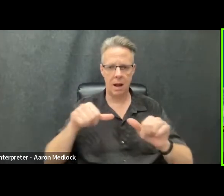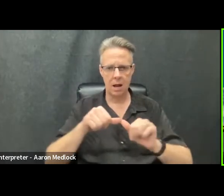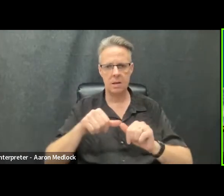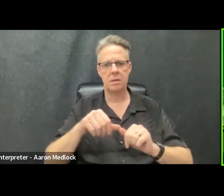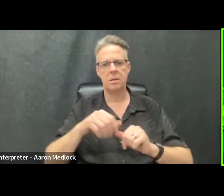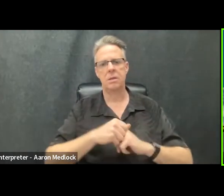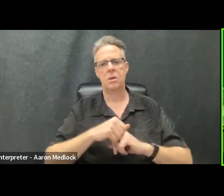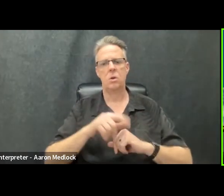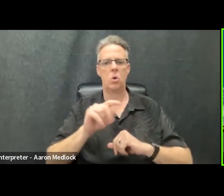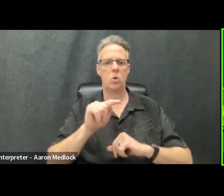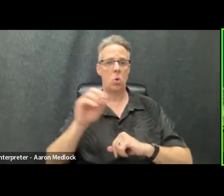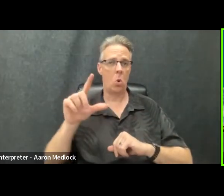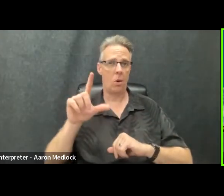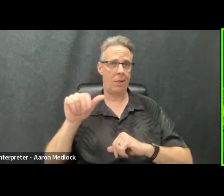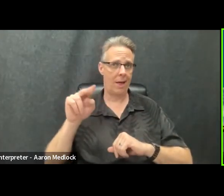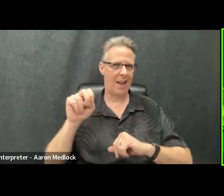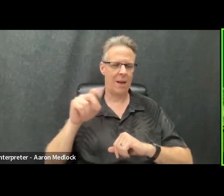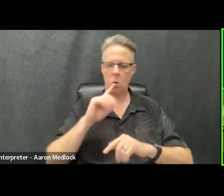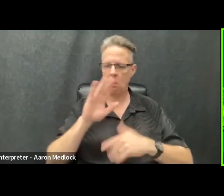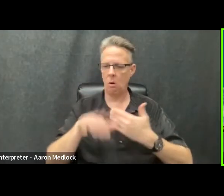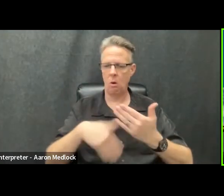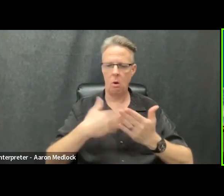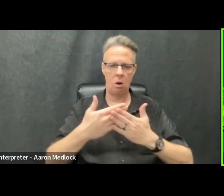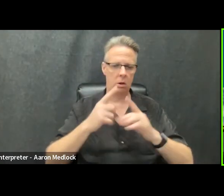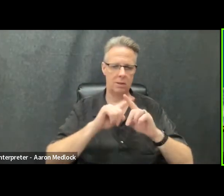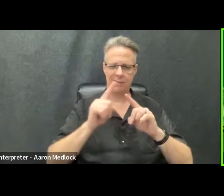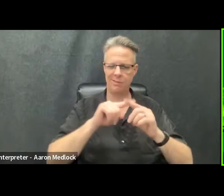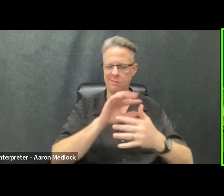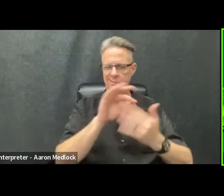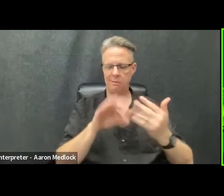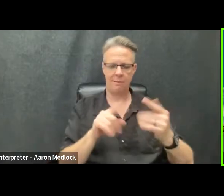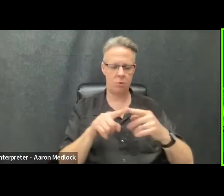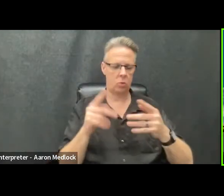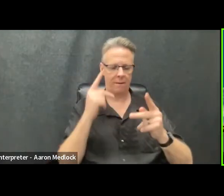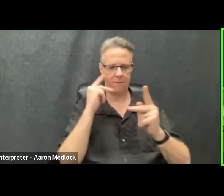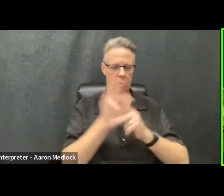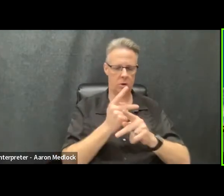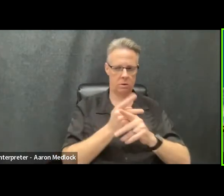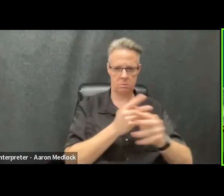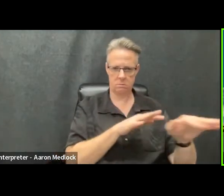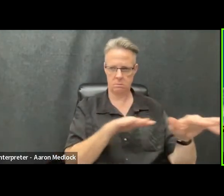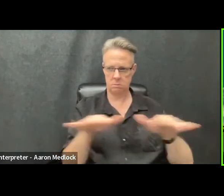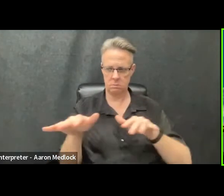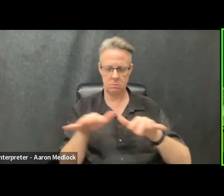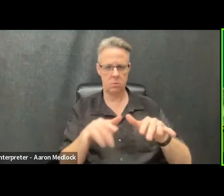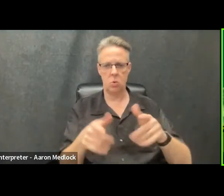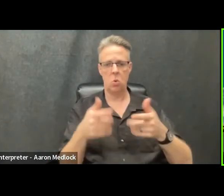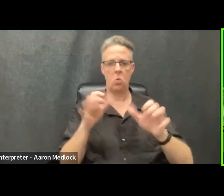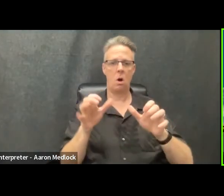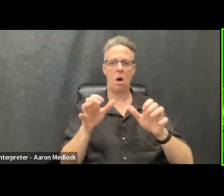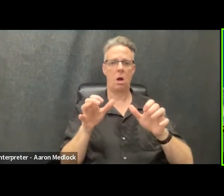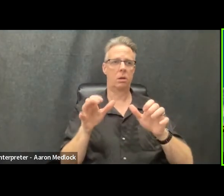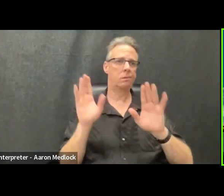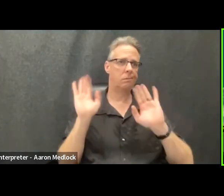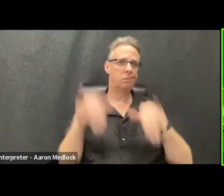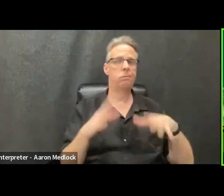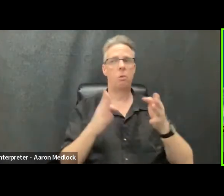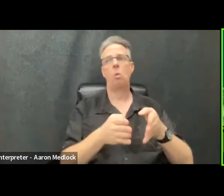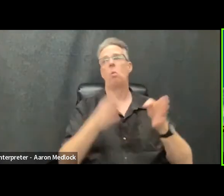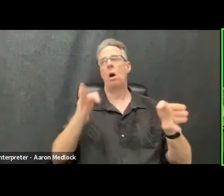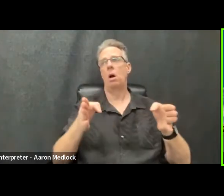those are all kind of inclusive in those scenarios. So there's a lot of management being done. You don't want to just continue to widen,